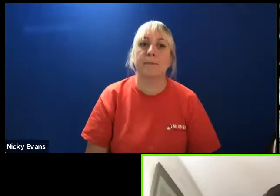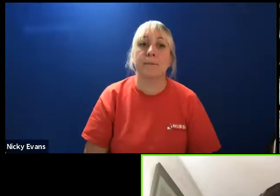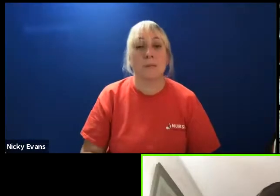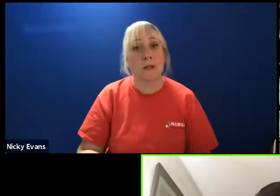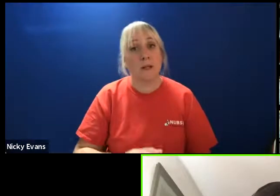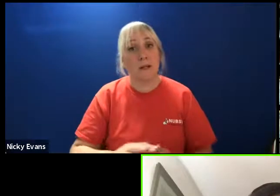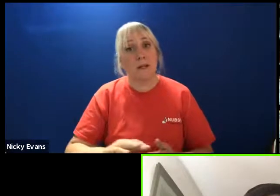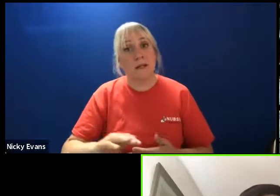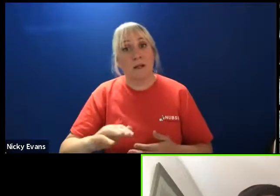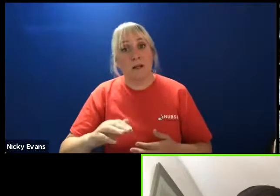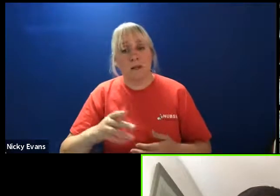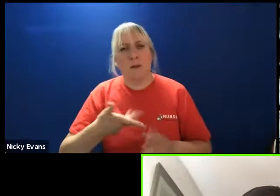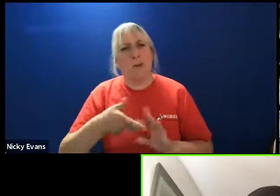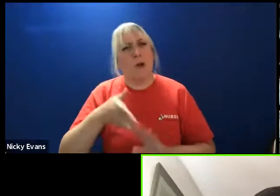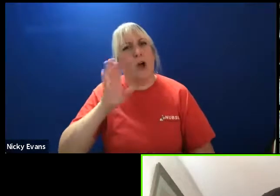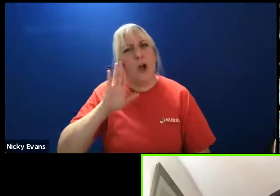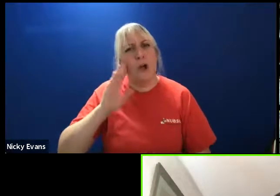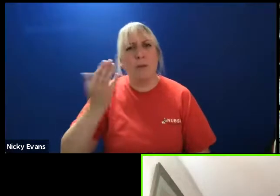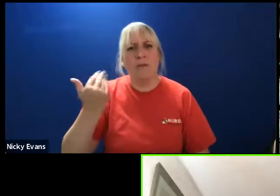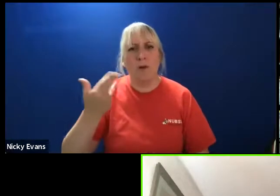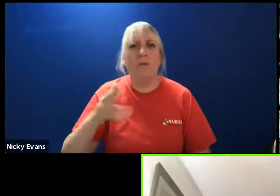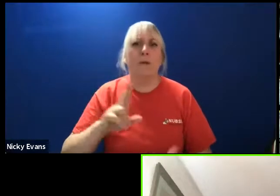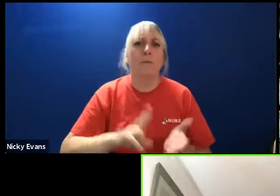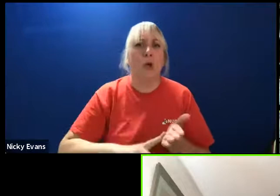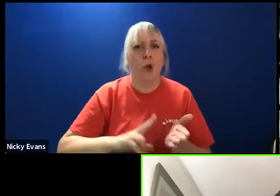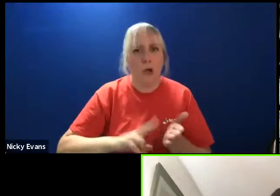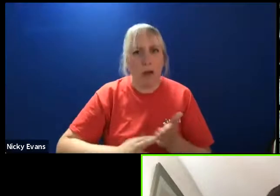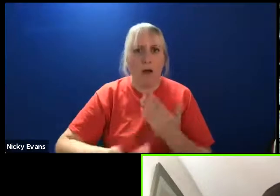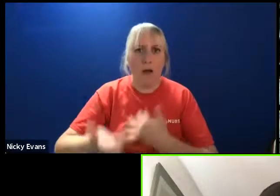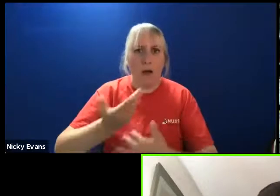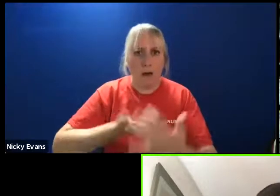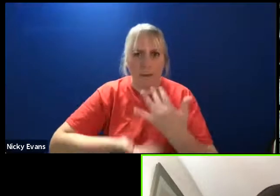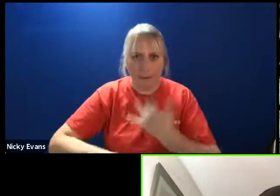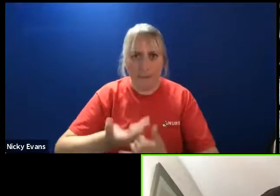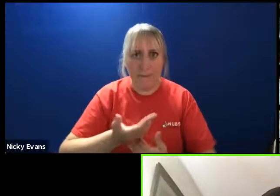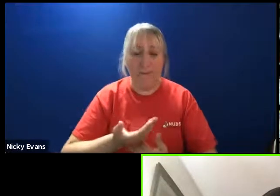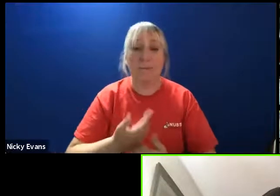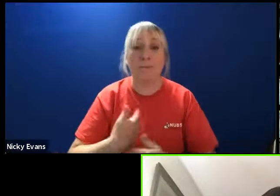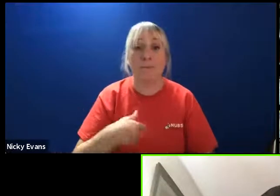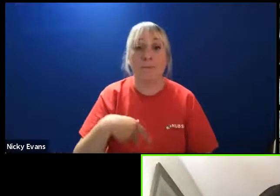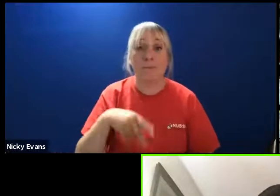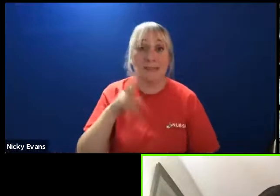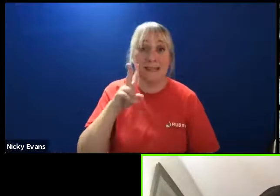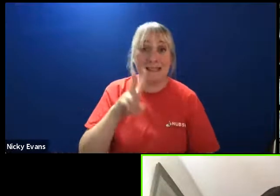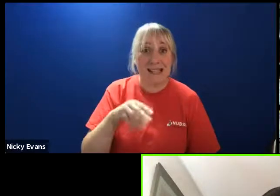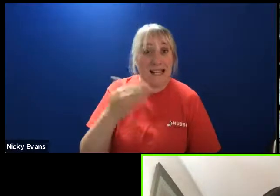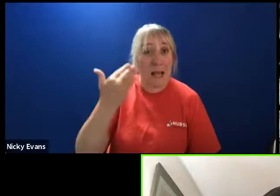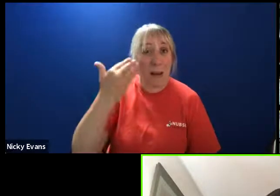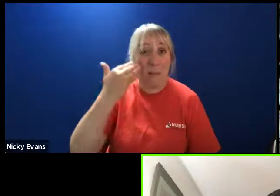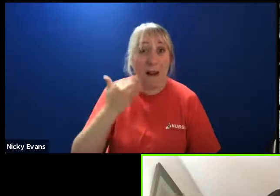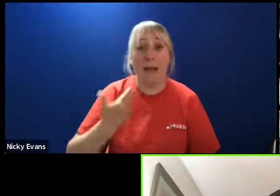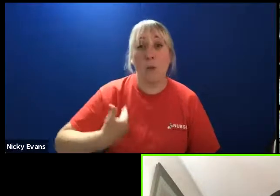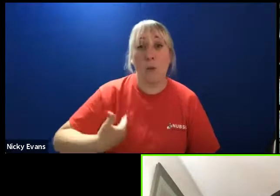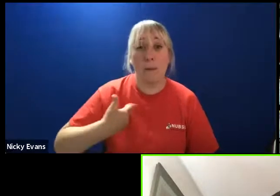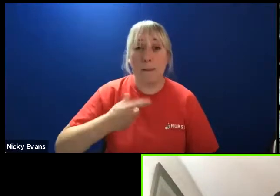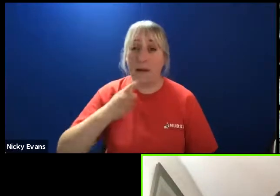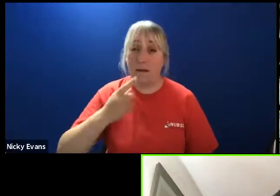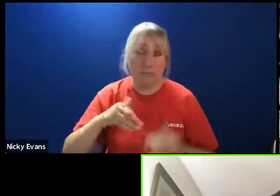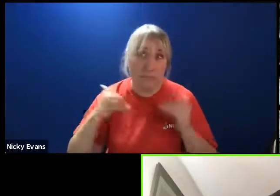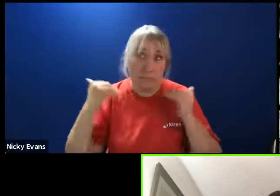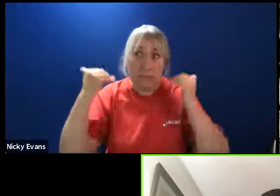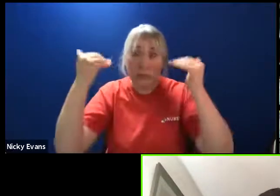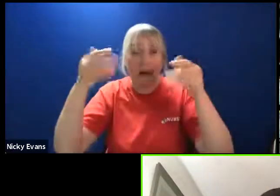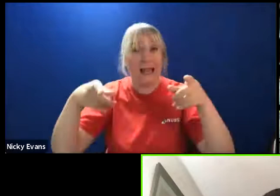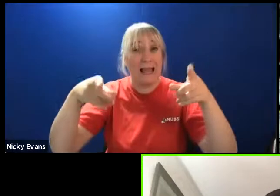reflections, we heard from Niurka earlier on, seeing Black women in leadership at the highest level and